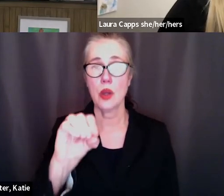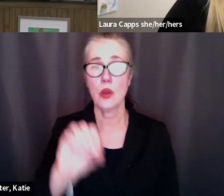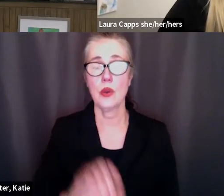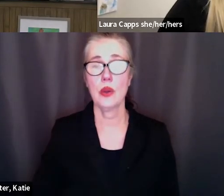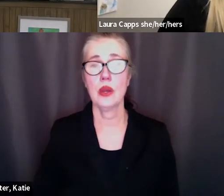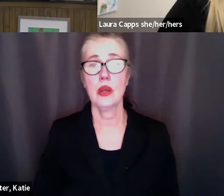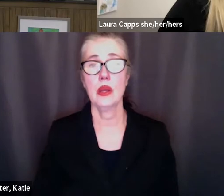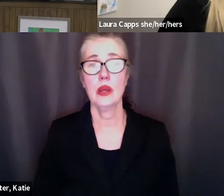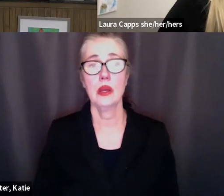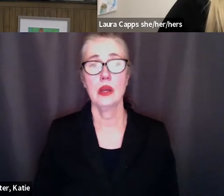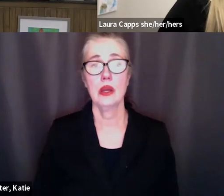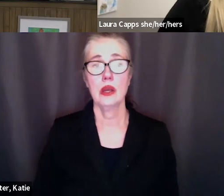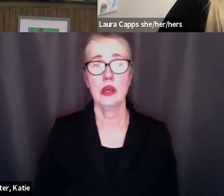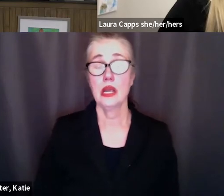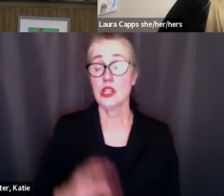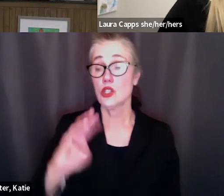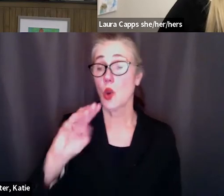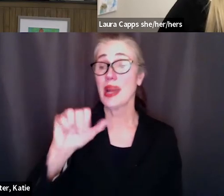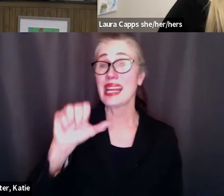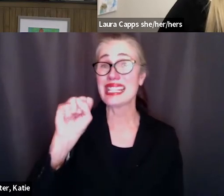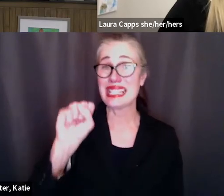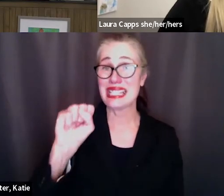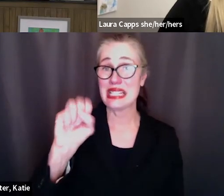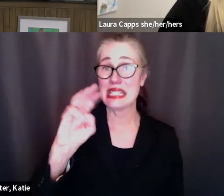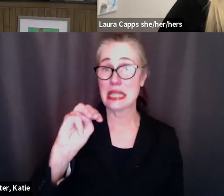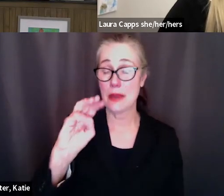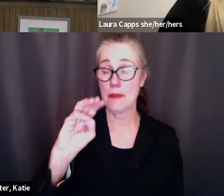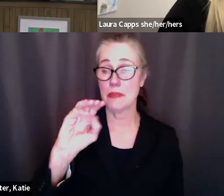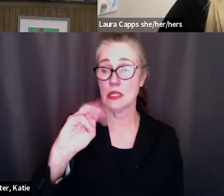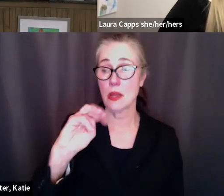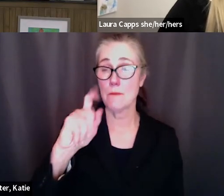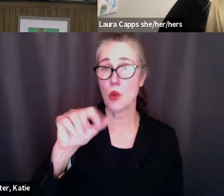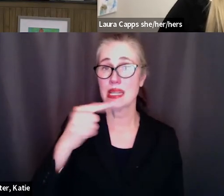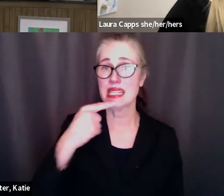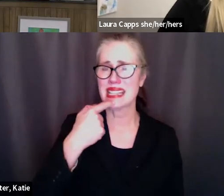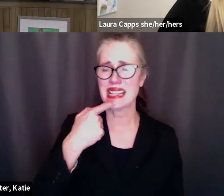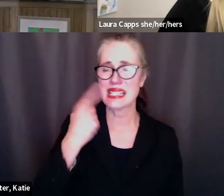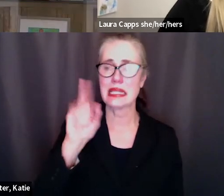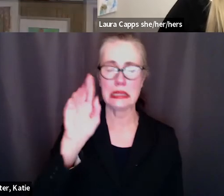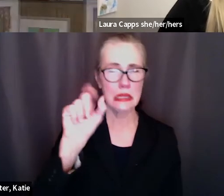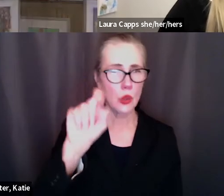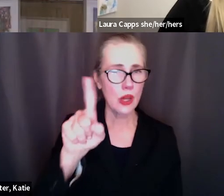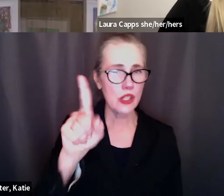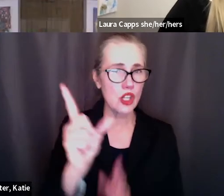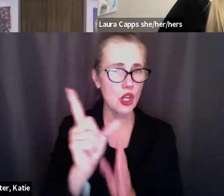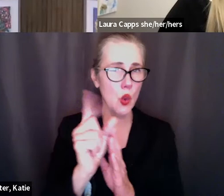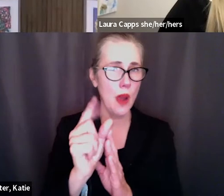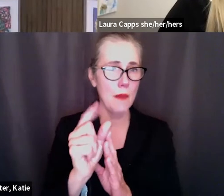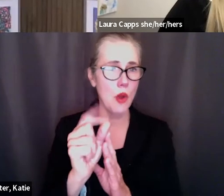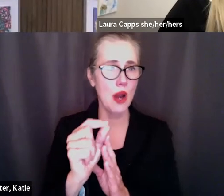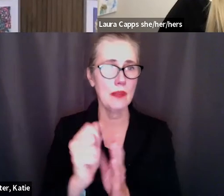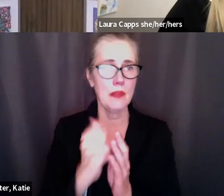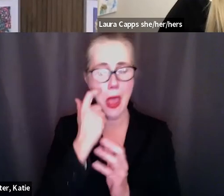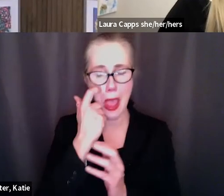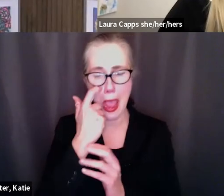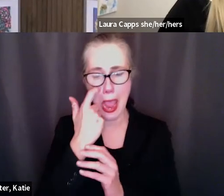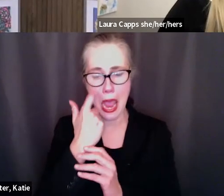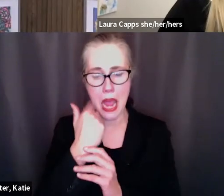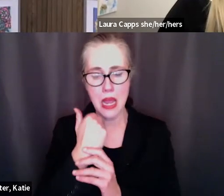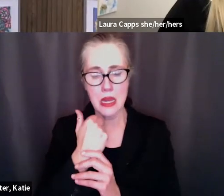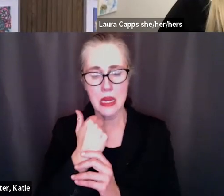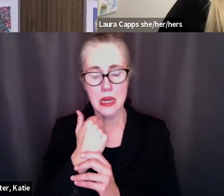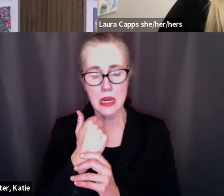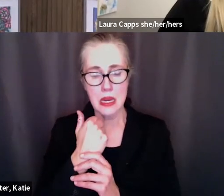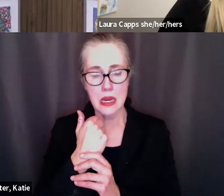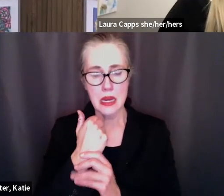that's one more question so as we're considering islamic consensus for that so um so how were any questions as as dawson just